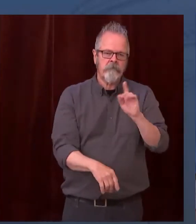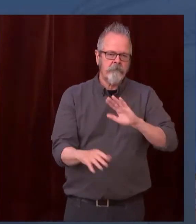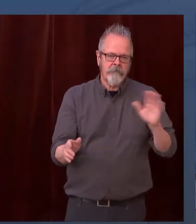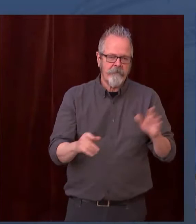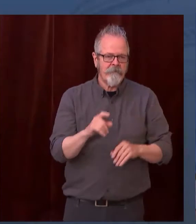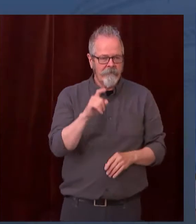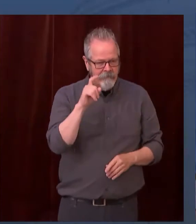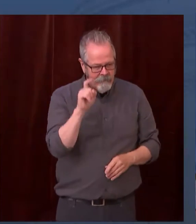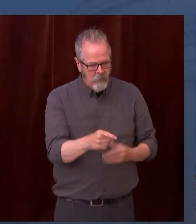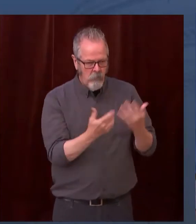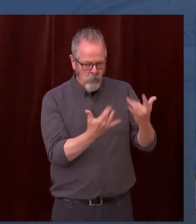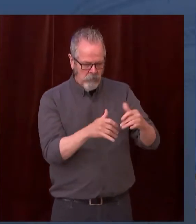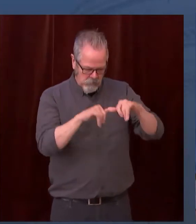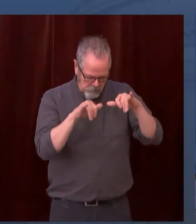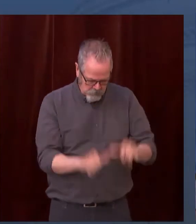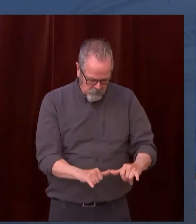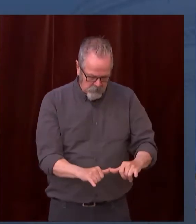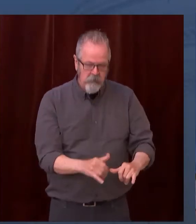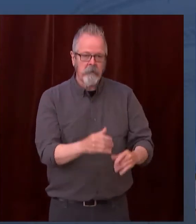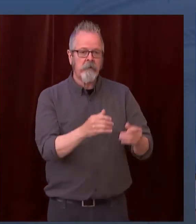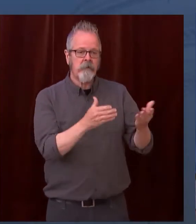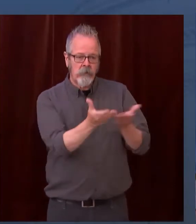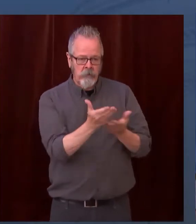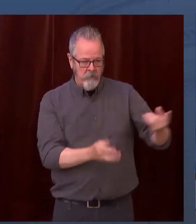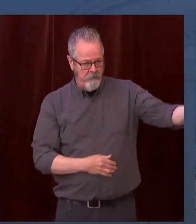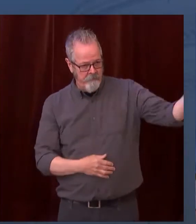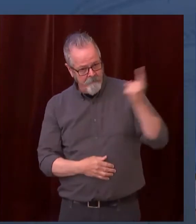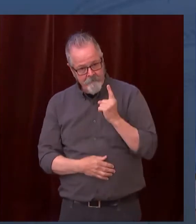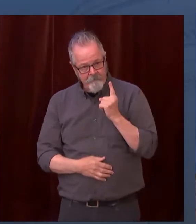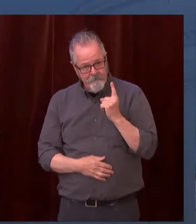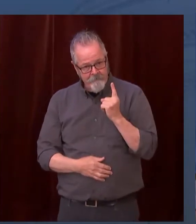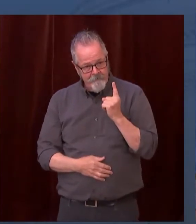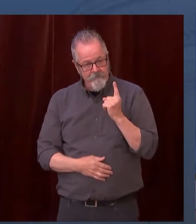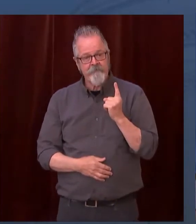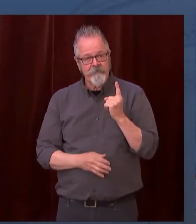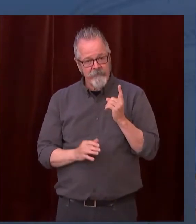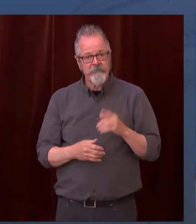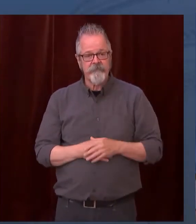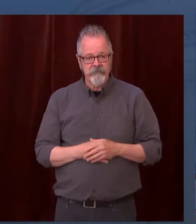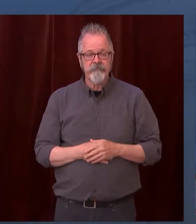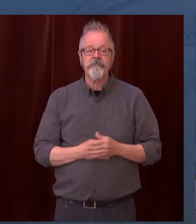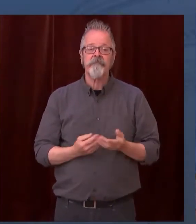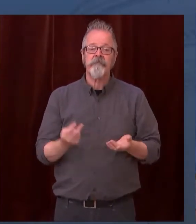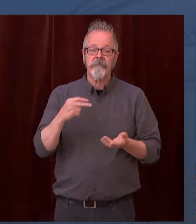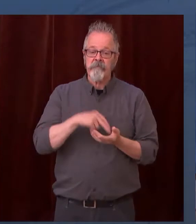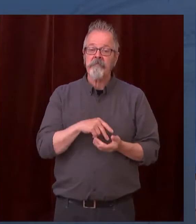shoulder to shoulder. It's way too dangerous, and we want to learn the lesson of other states.